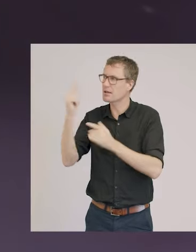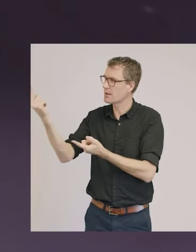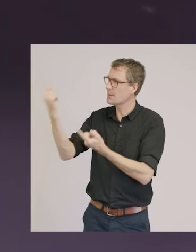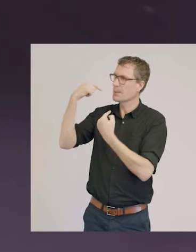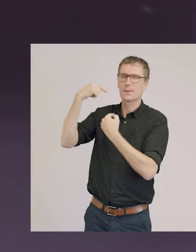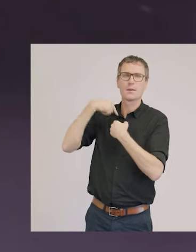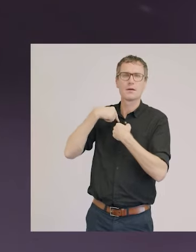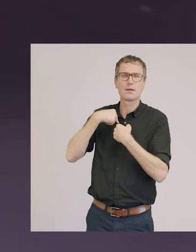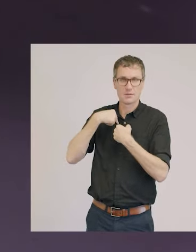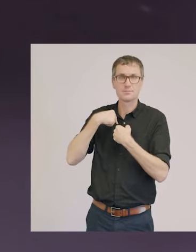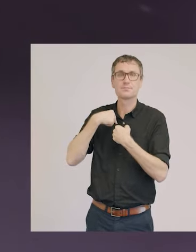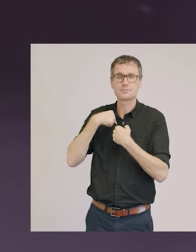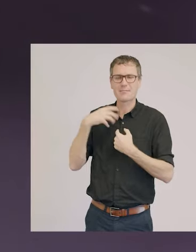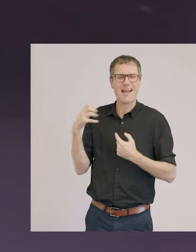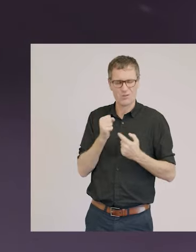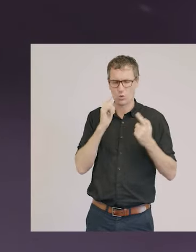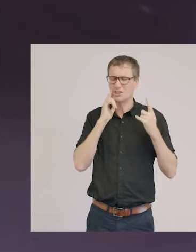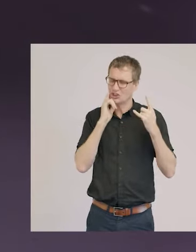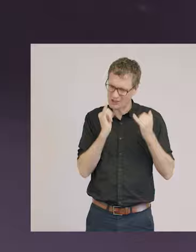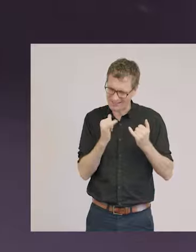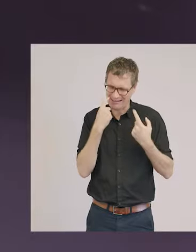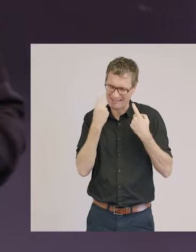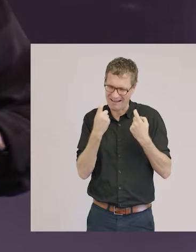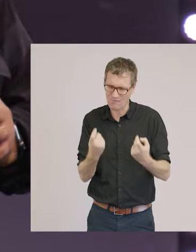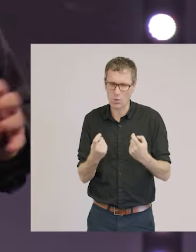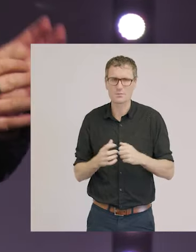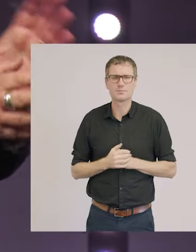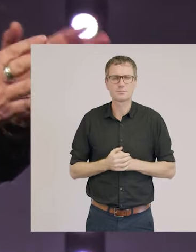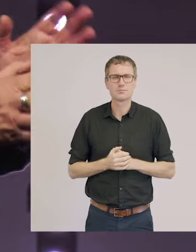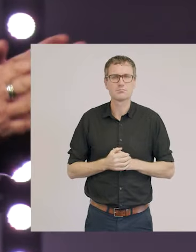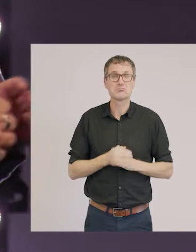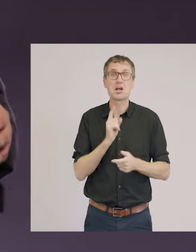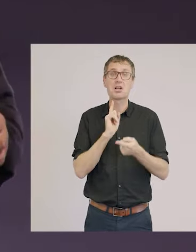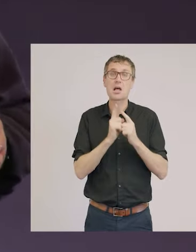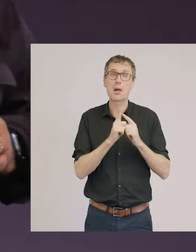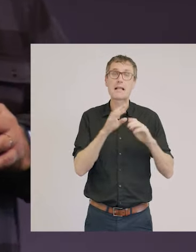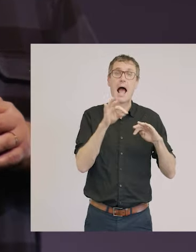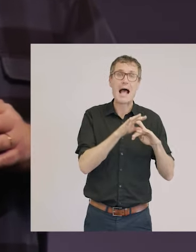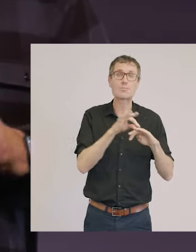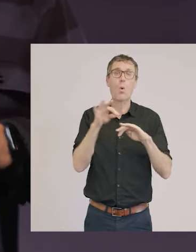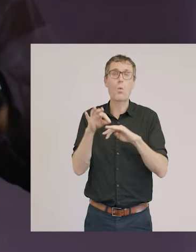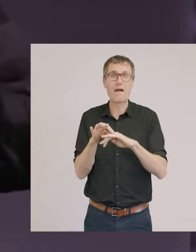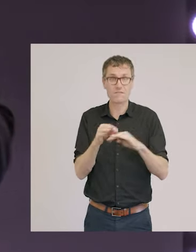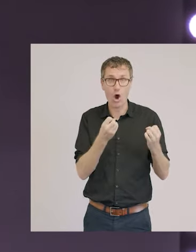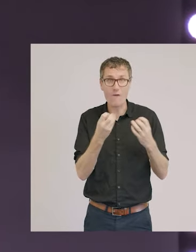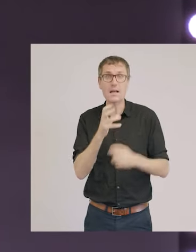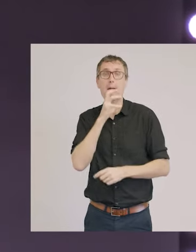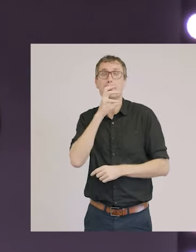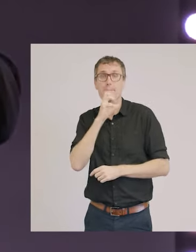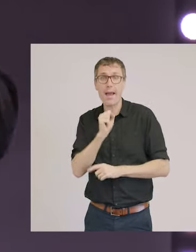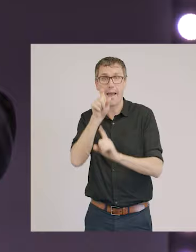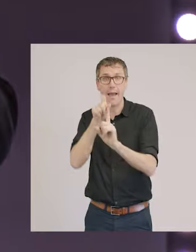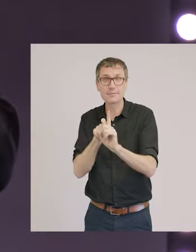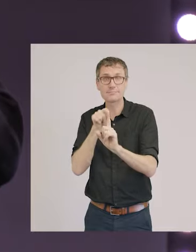we need to test these words that come. And I see a few times in situations, especially with husband and wife situations, often the man will